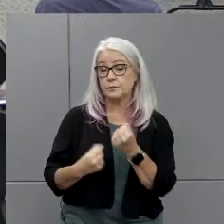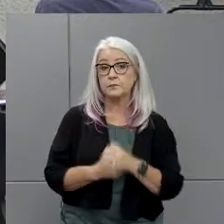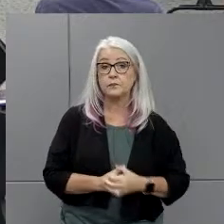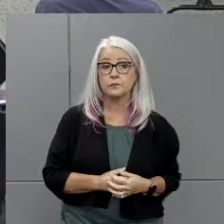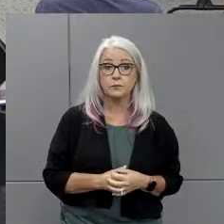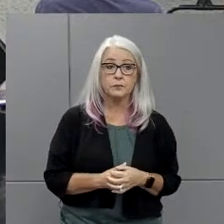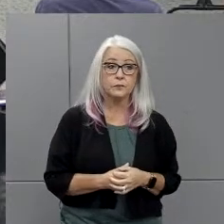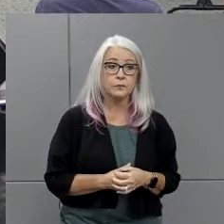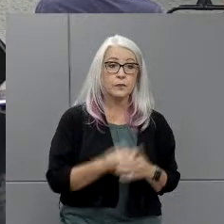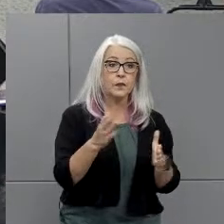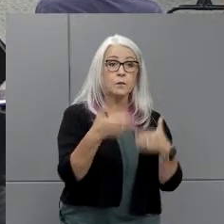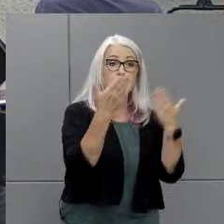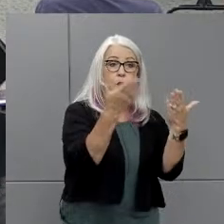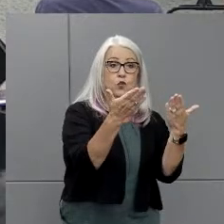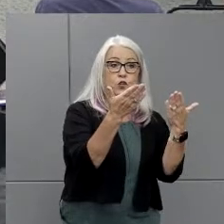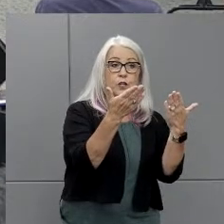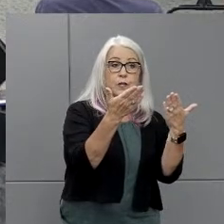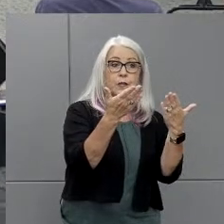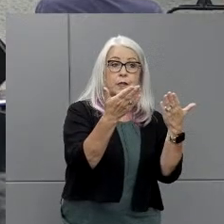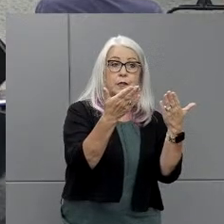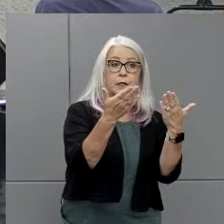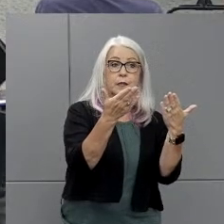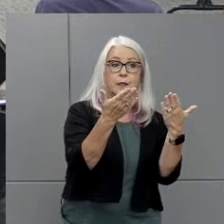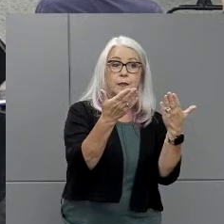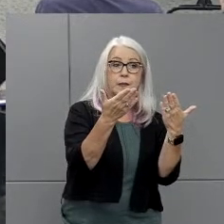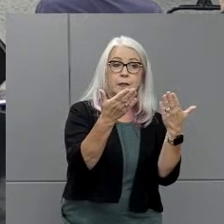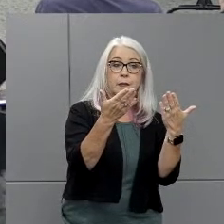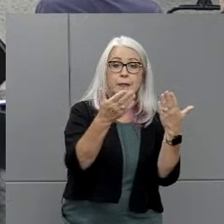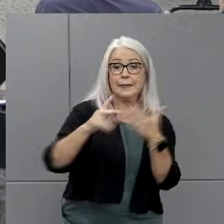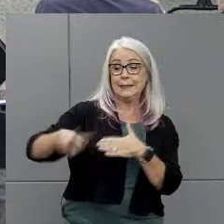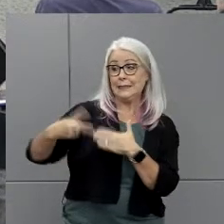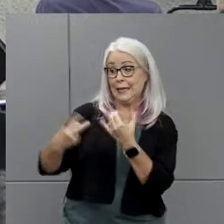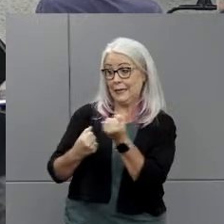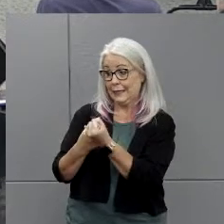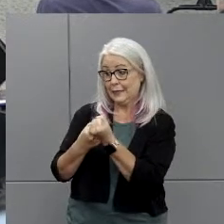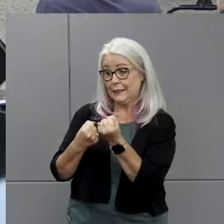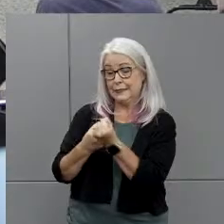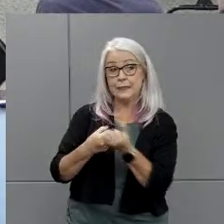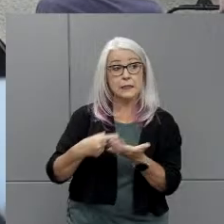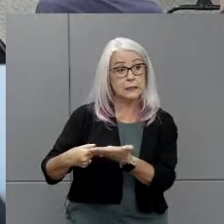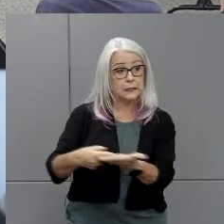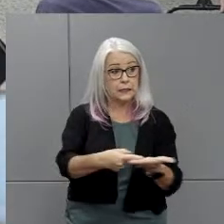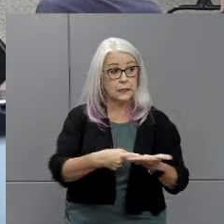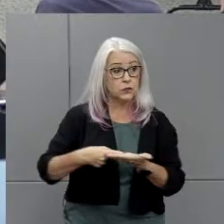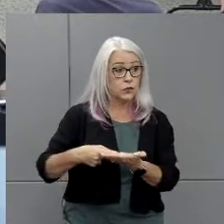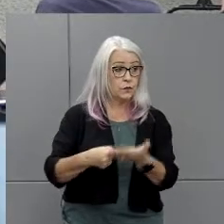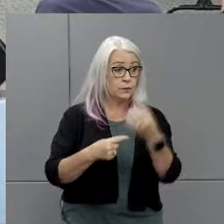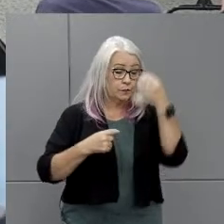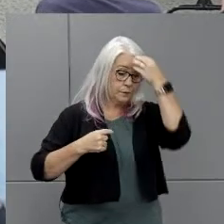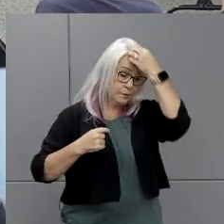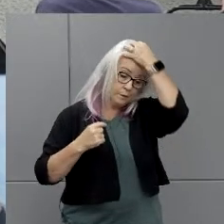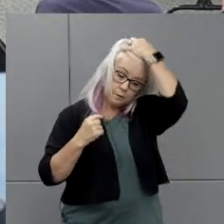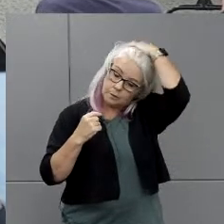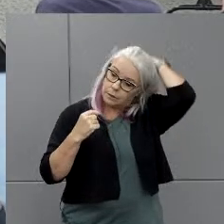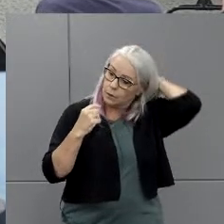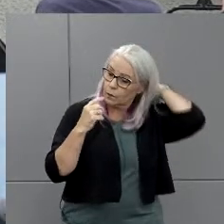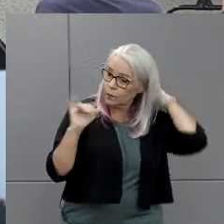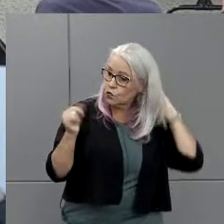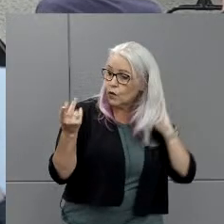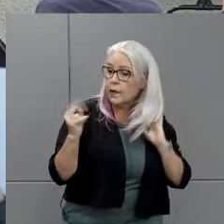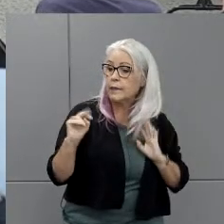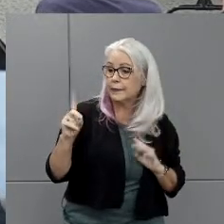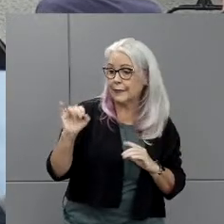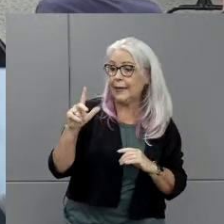Okay, there's been a motion made, a second. Discussion. John?